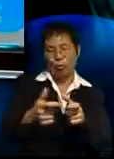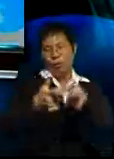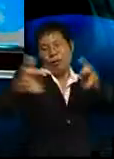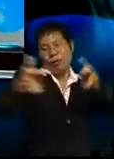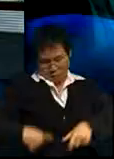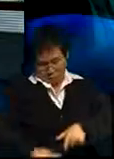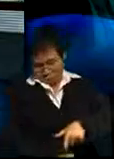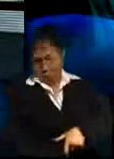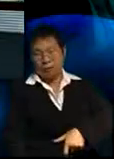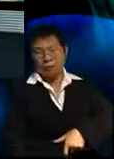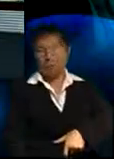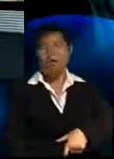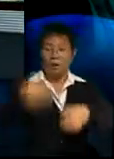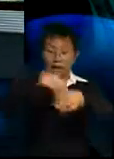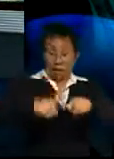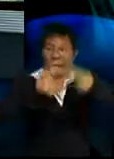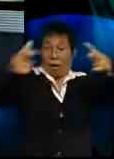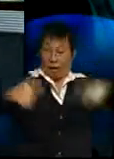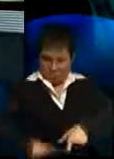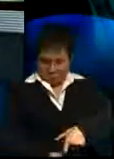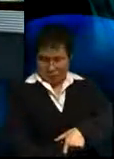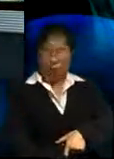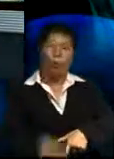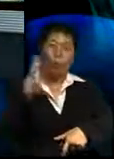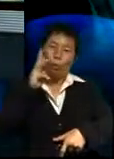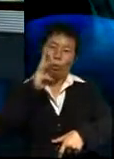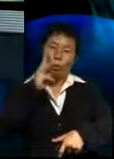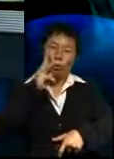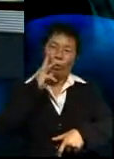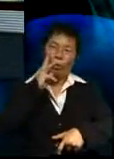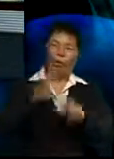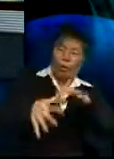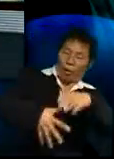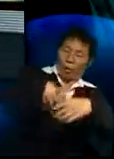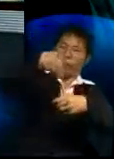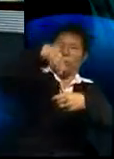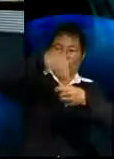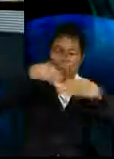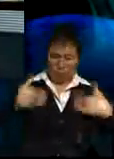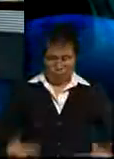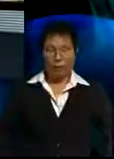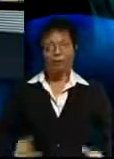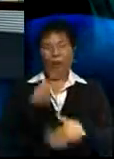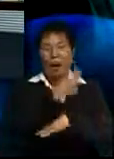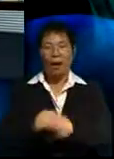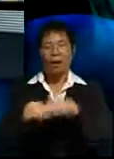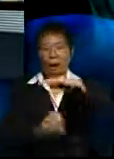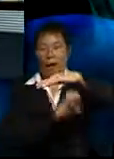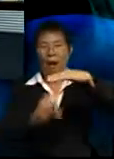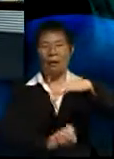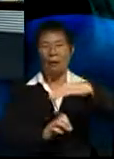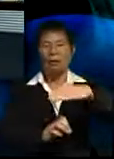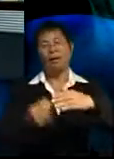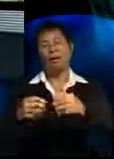intestines. In the large intestines, water is reabsorbed into the body, and the elements that are